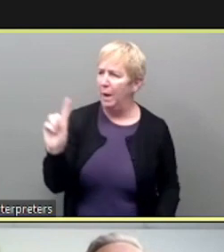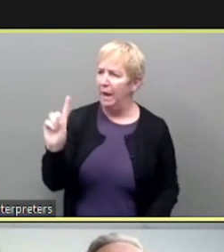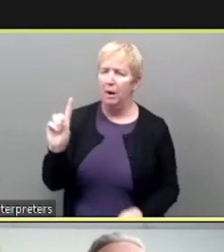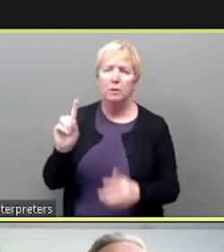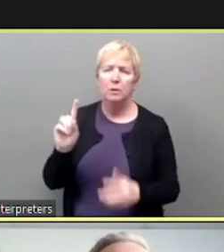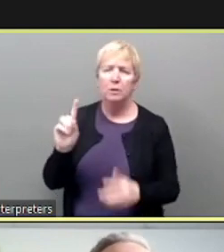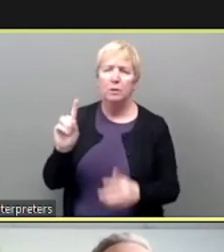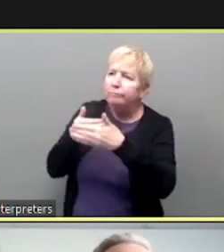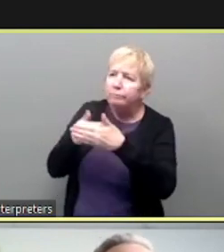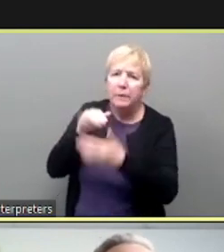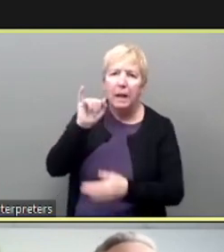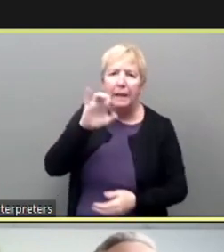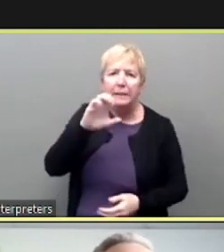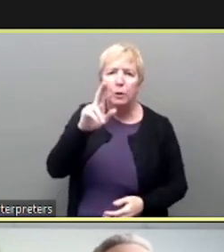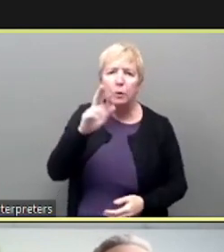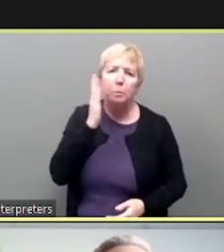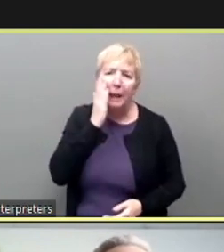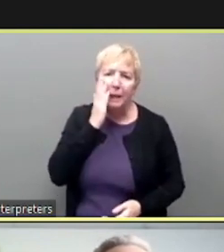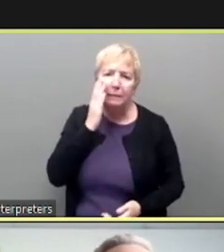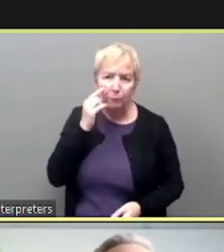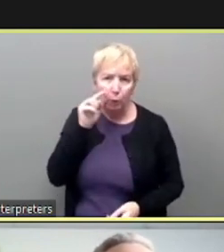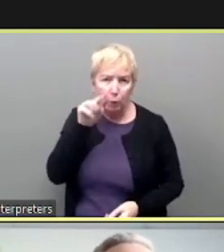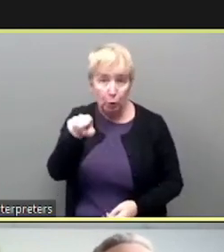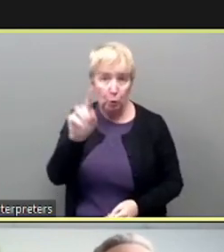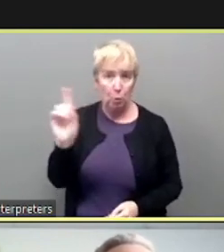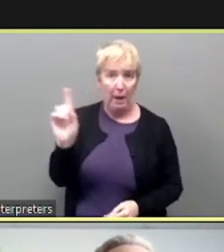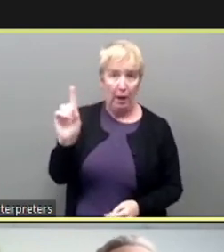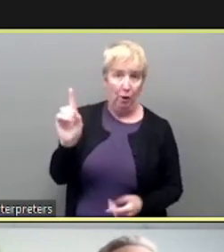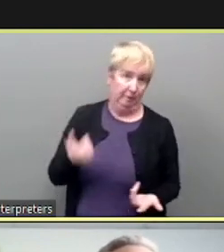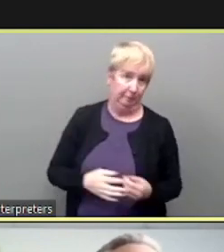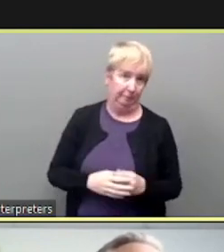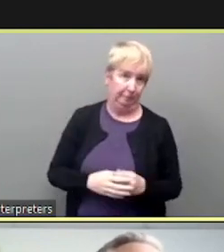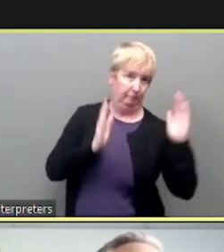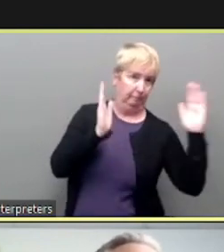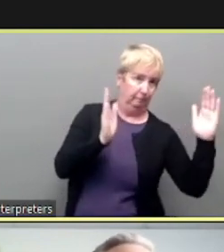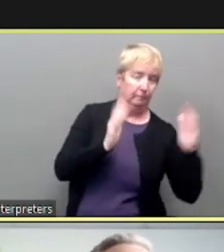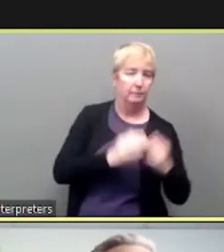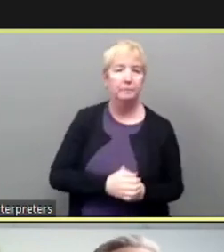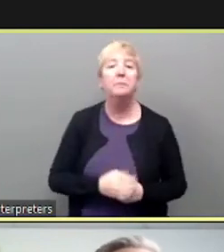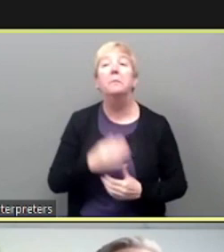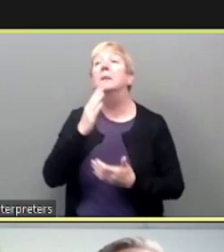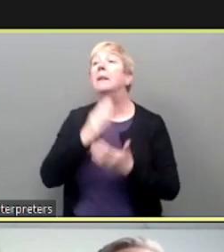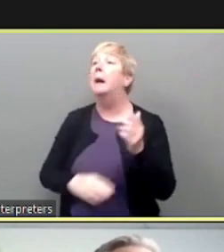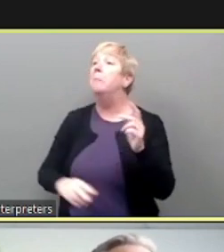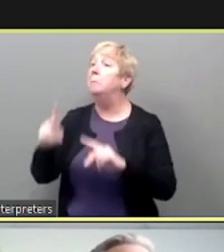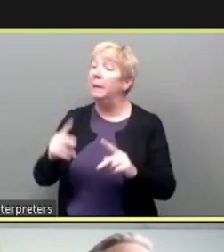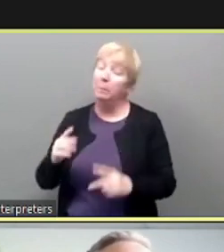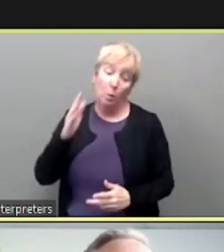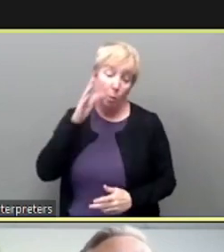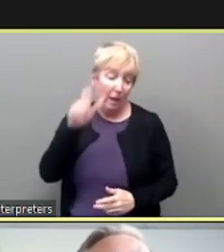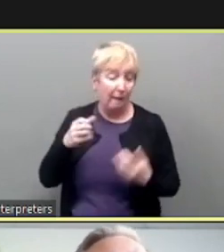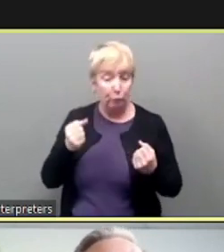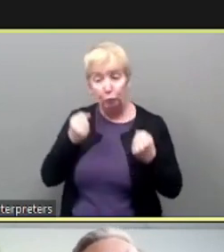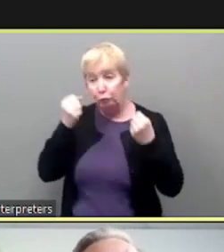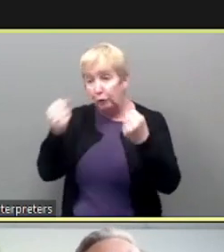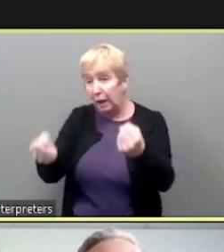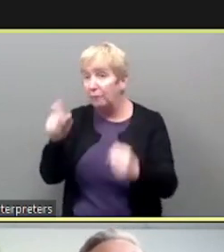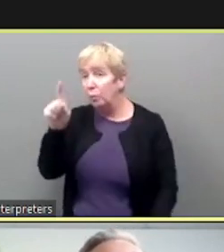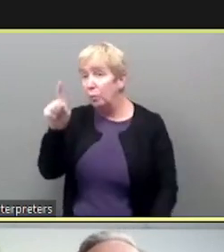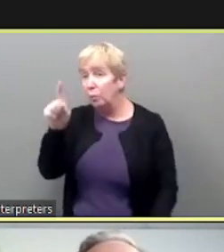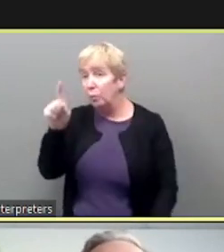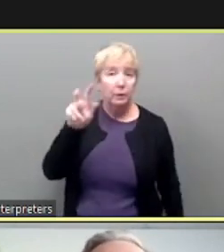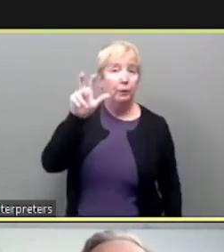bed actually is to you in that map on the left. And some New Mexicans would have to drive hundreds of miles. We're